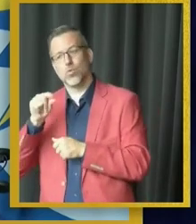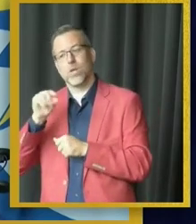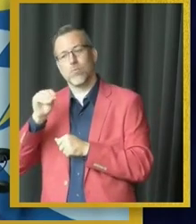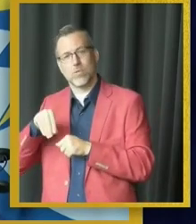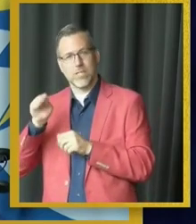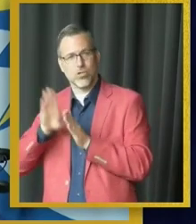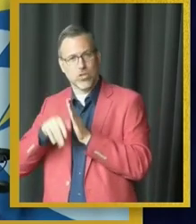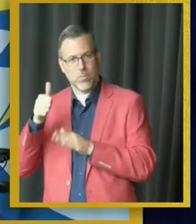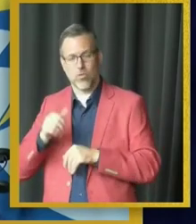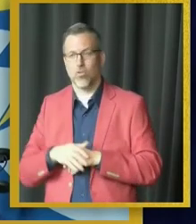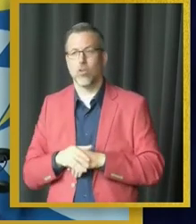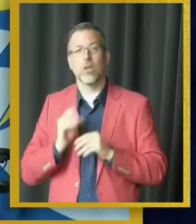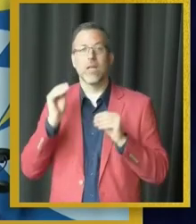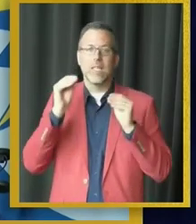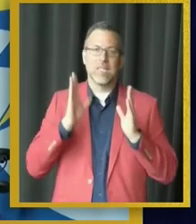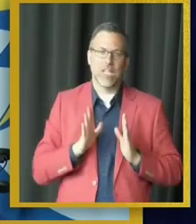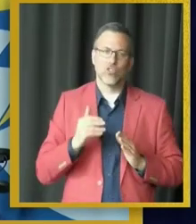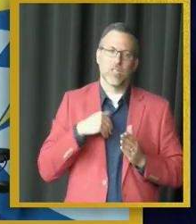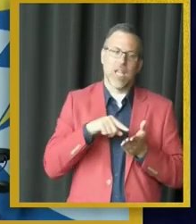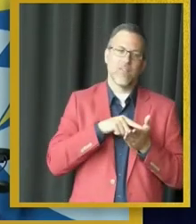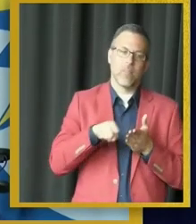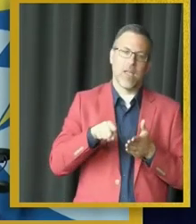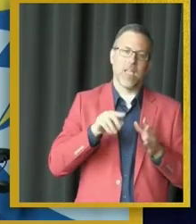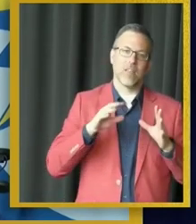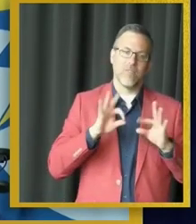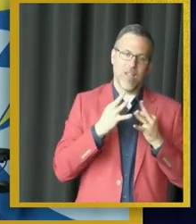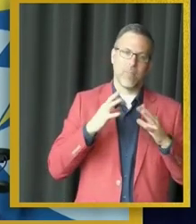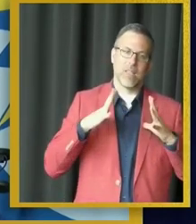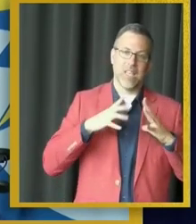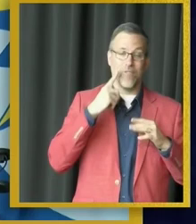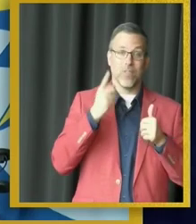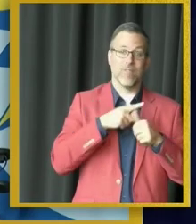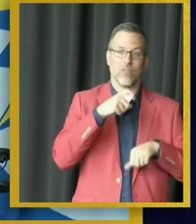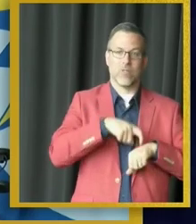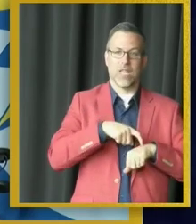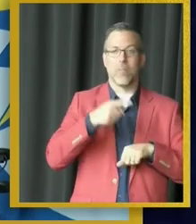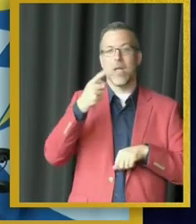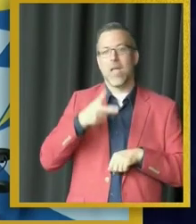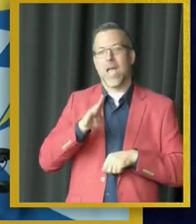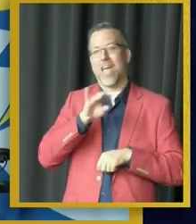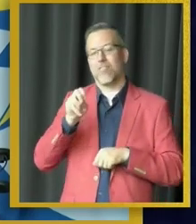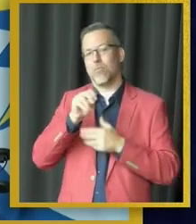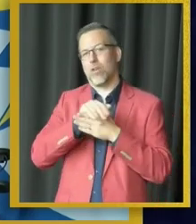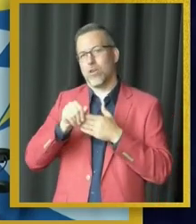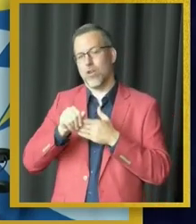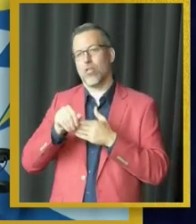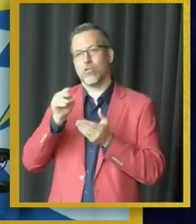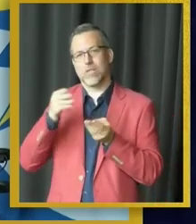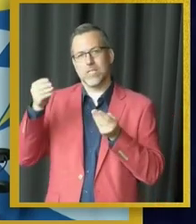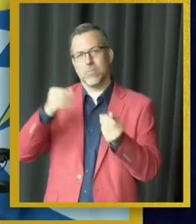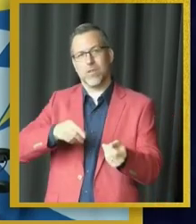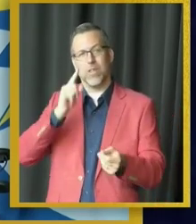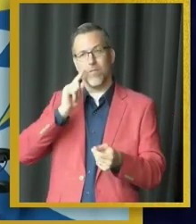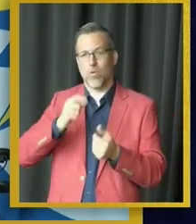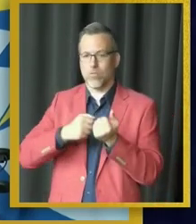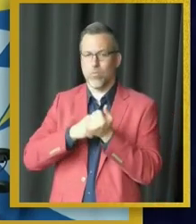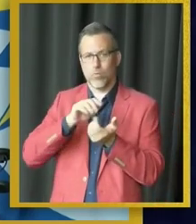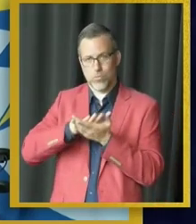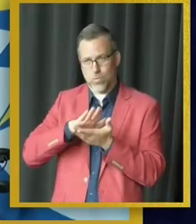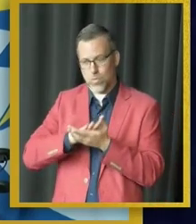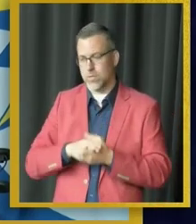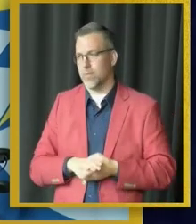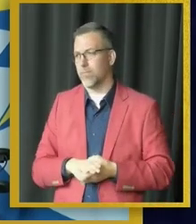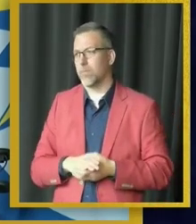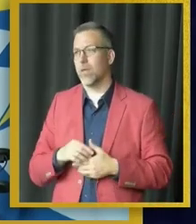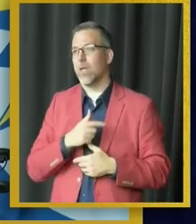cheaper. Teachers have paid family leave for the first time, over $500 million in capital spending for our schools.